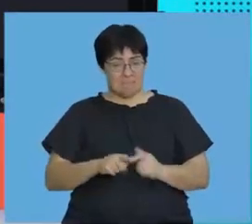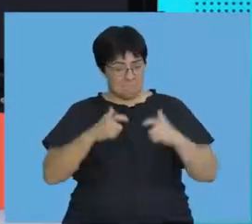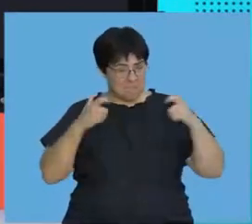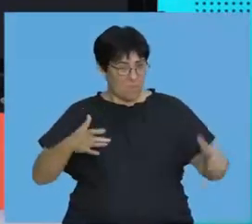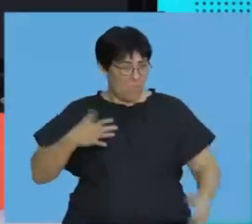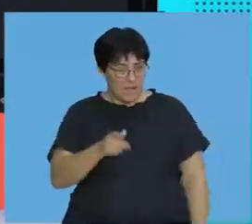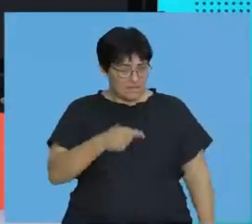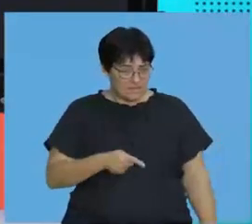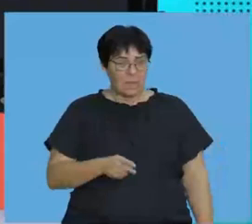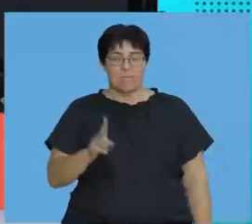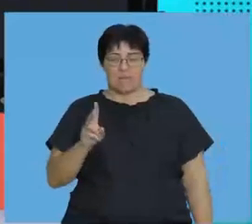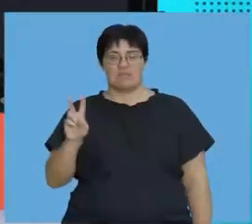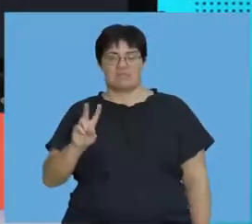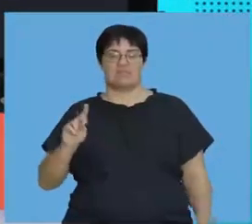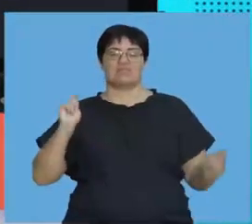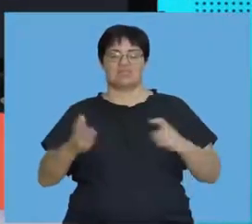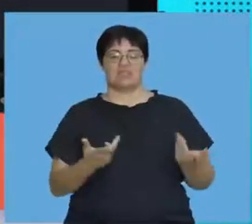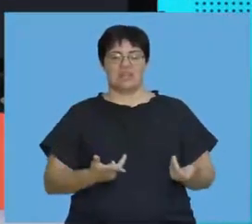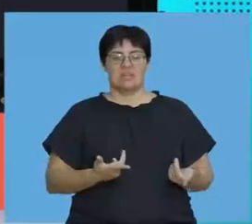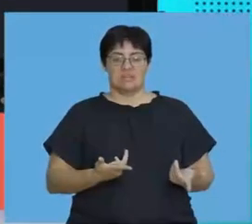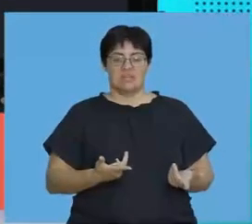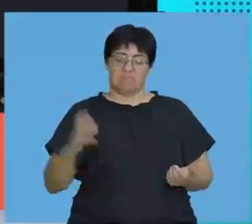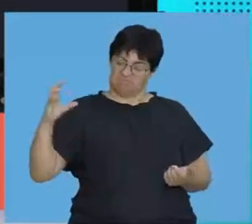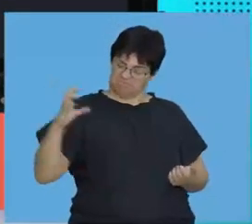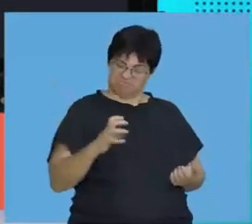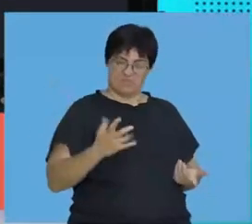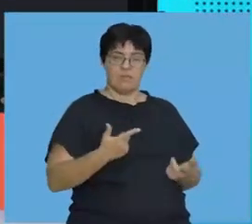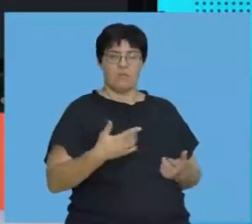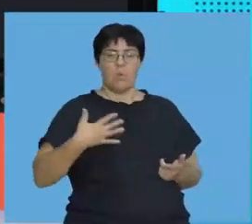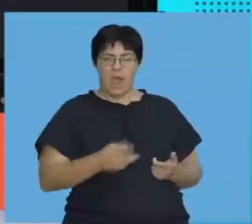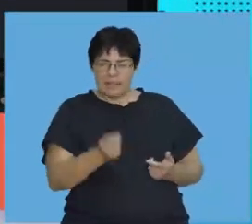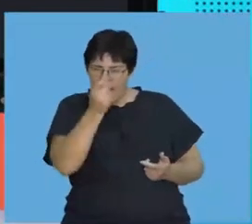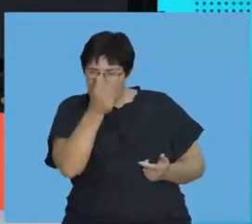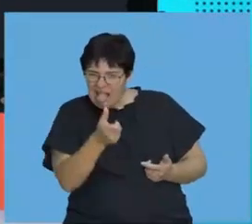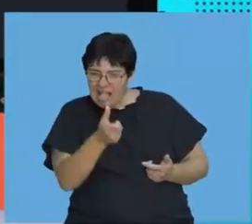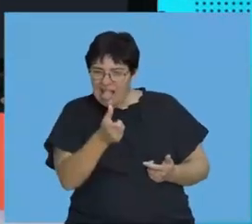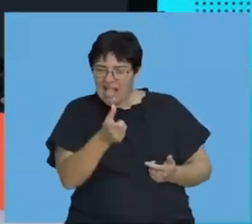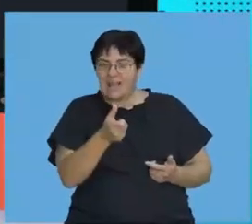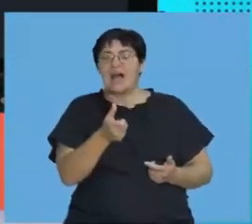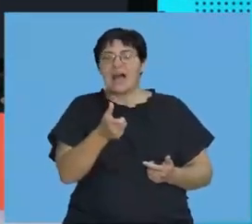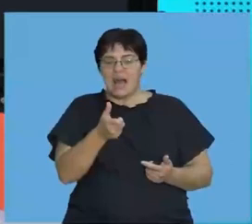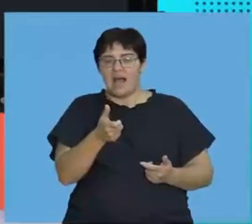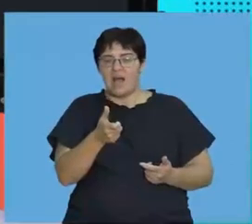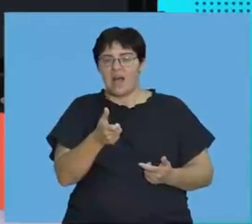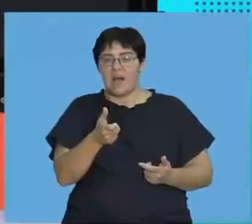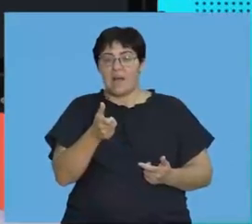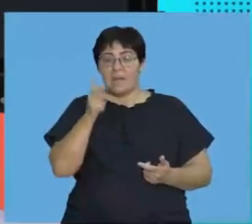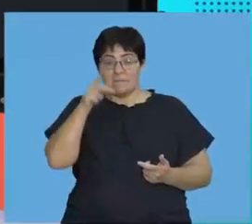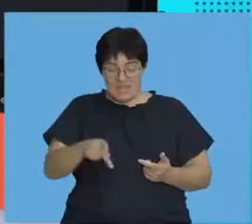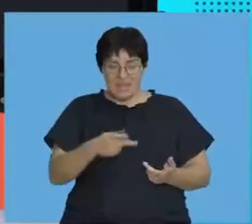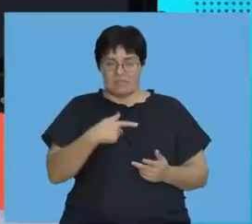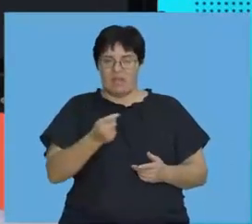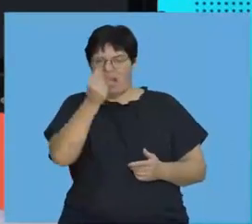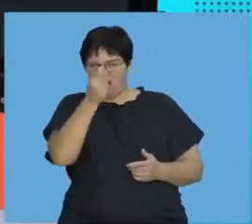to apply a big force. If I want a small change in momentum, and I have to apply a small